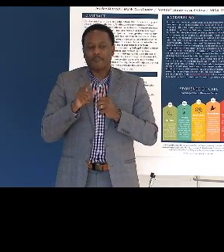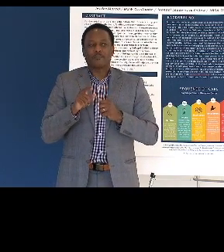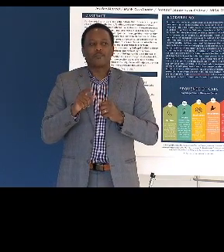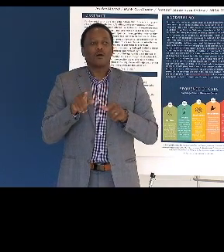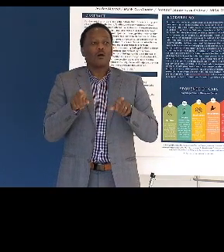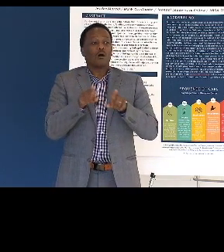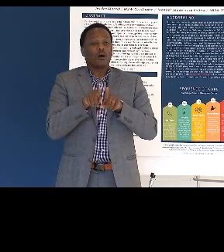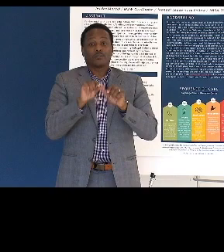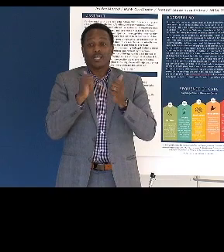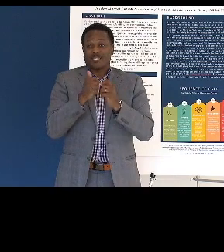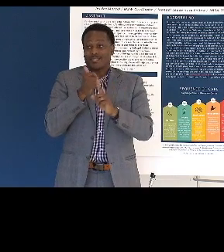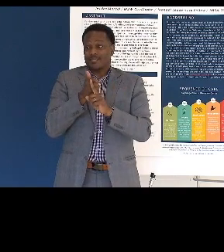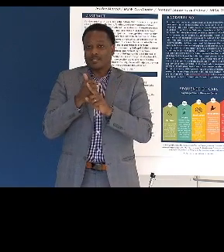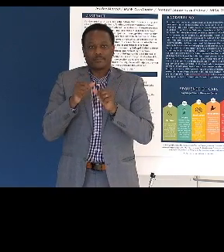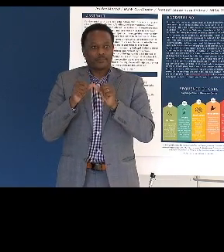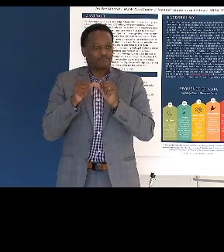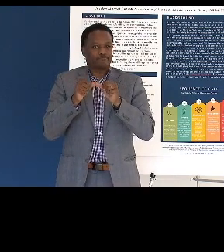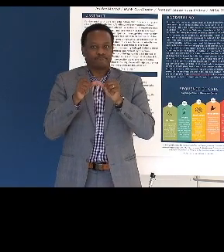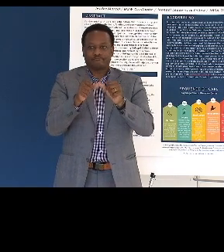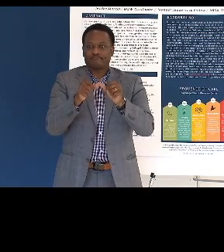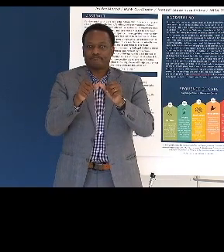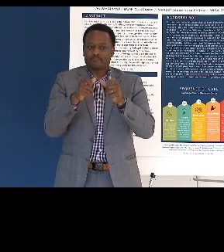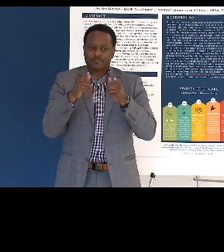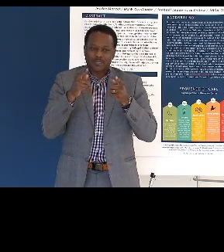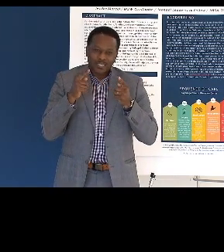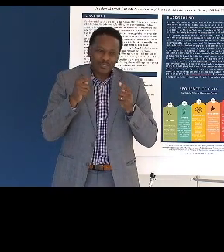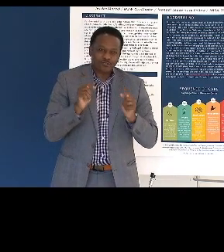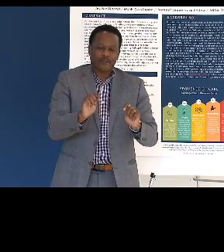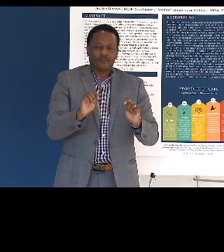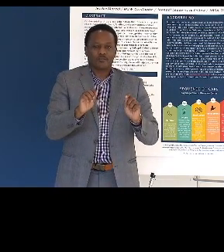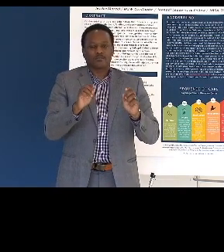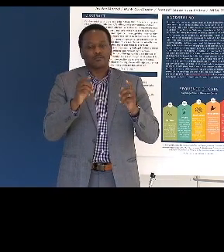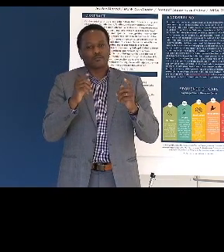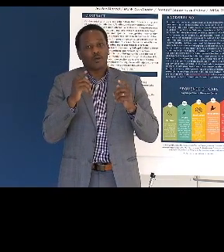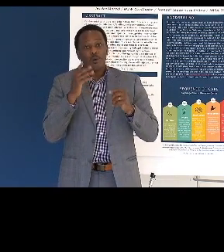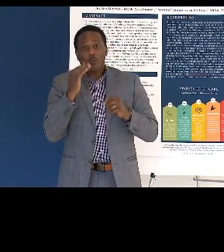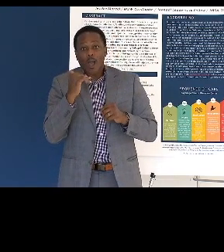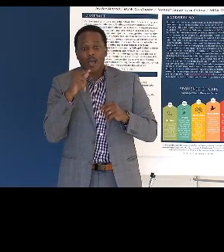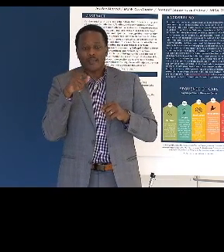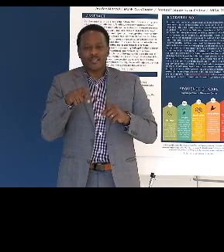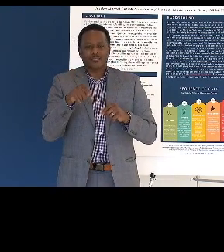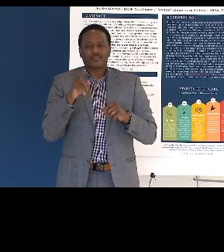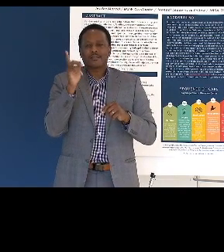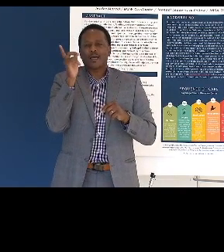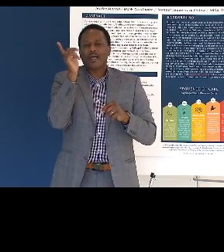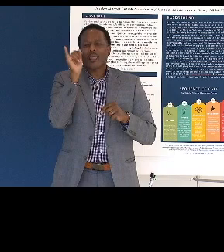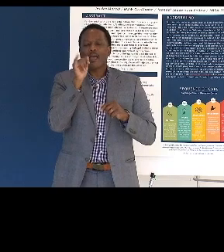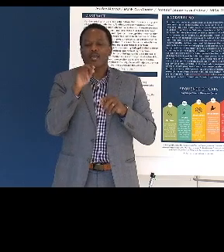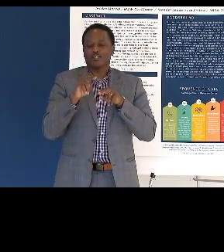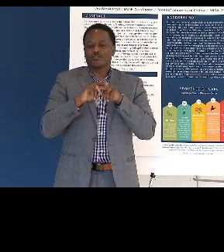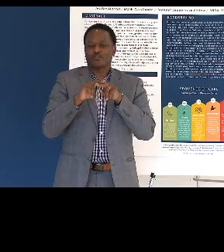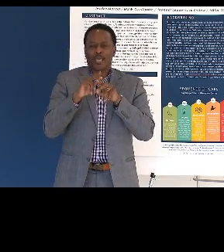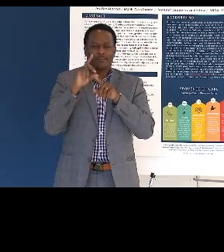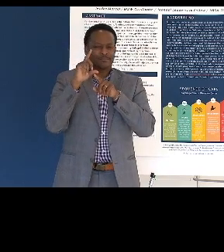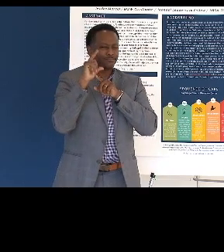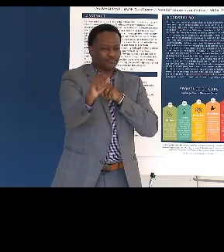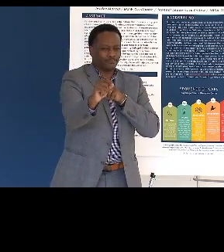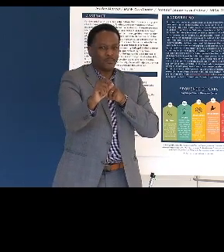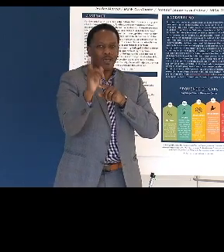the agency is continuing ongoing efforts, because this is a moving train that's going really fast, and the